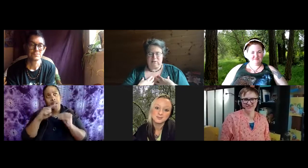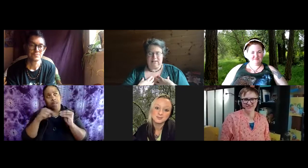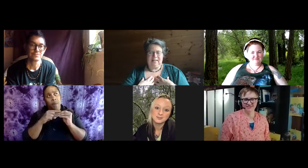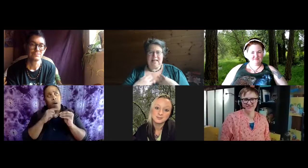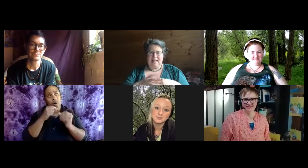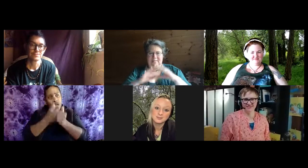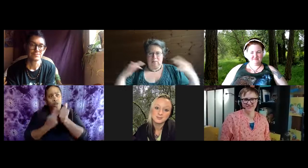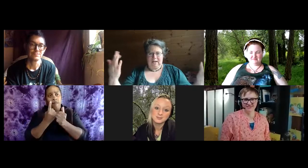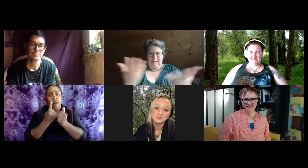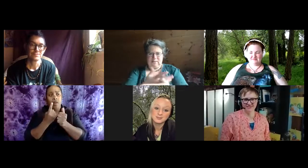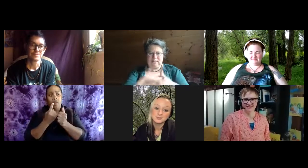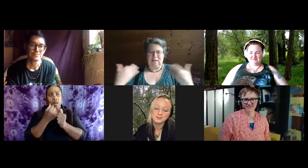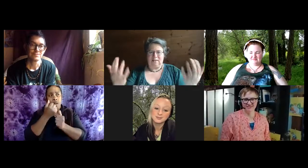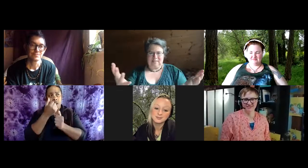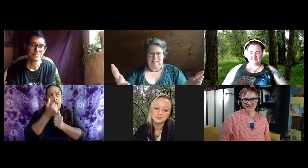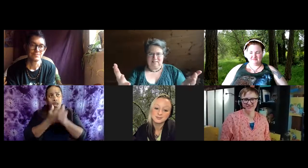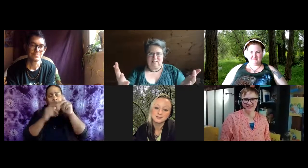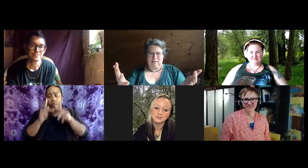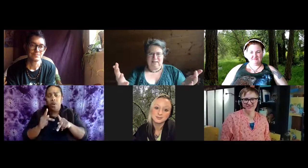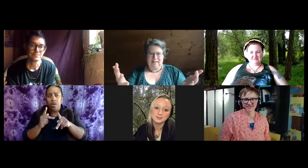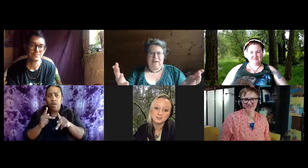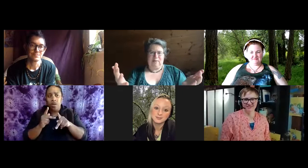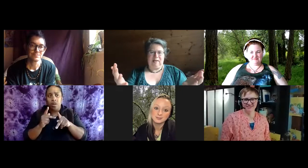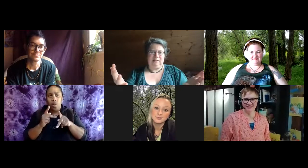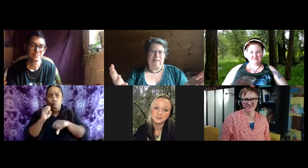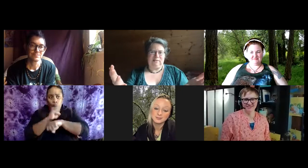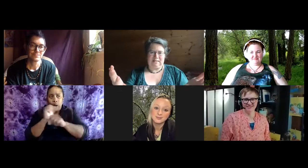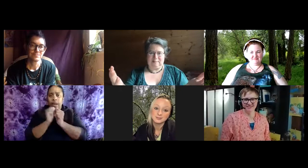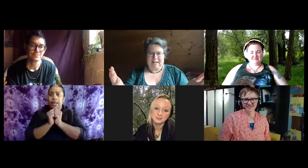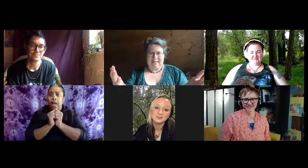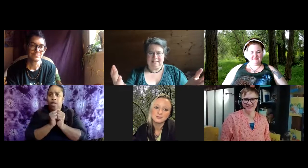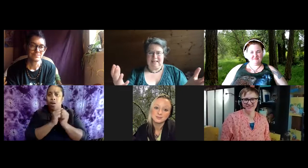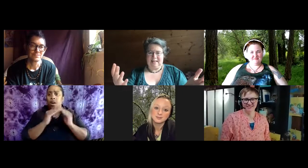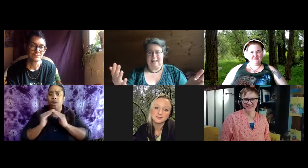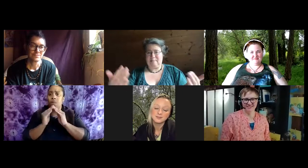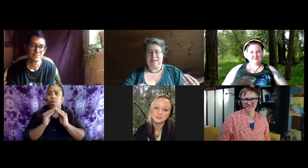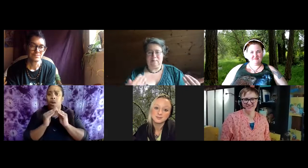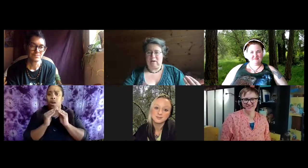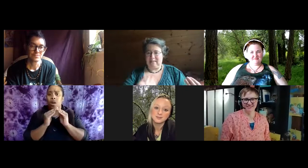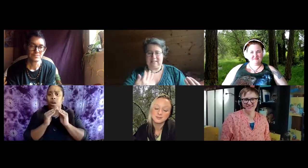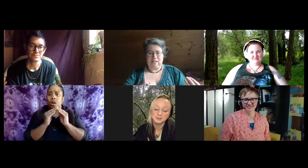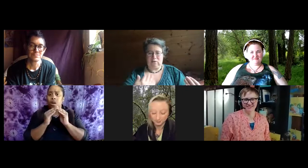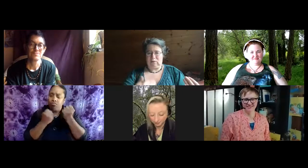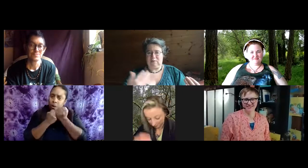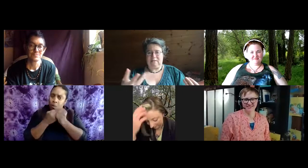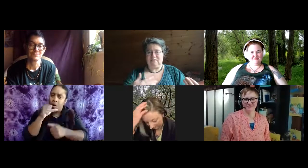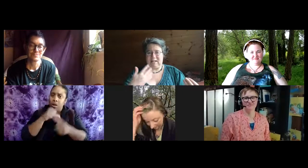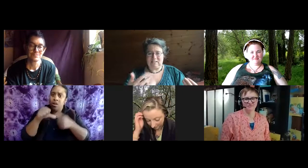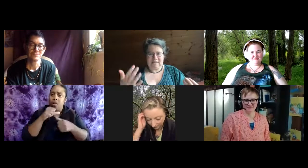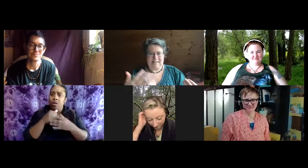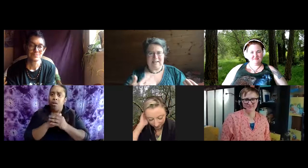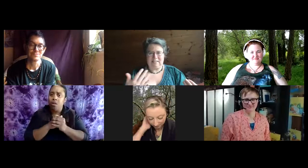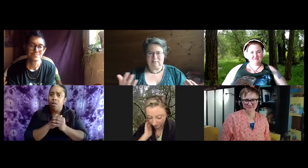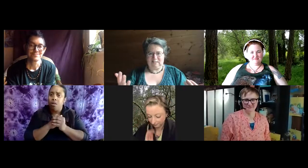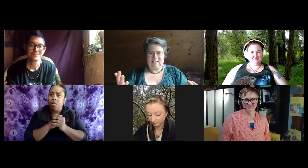my own journey, and then we doing this all together as a community. We're able to expand and I think be more authentic and true in